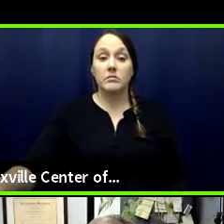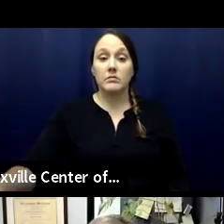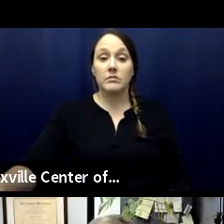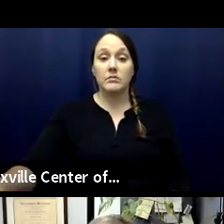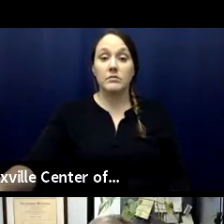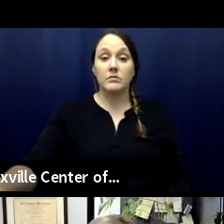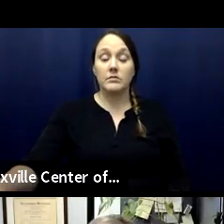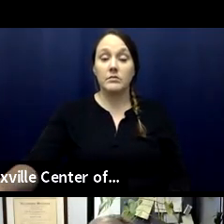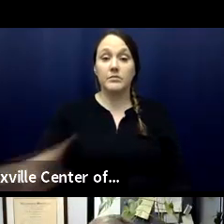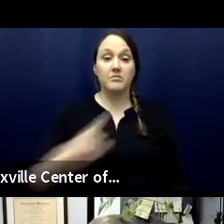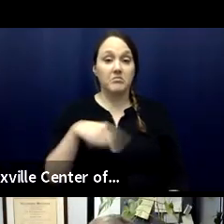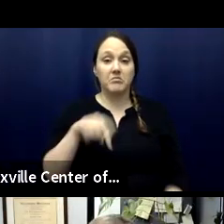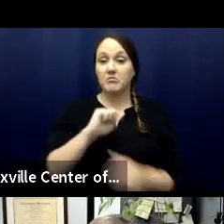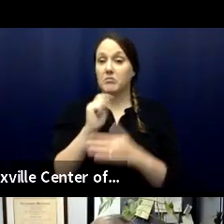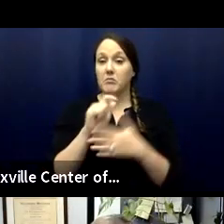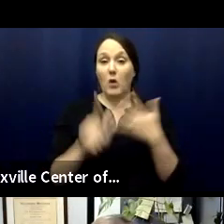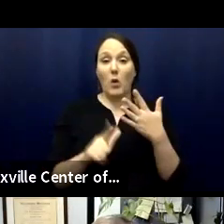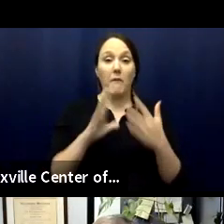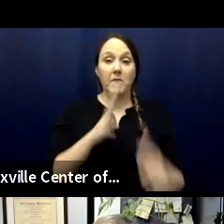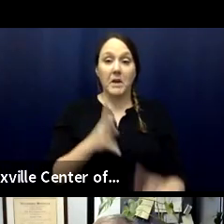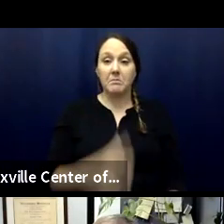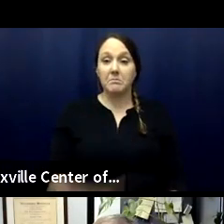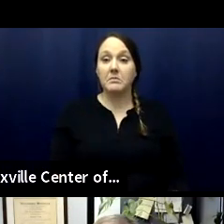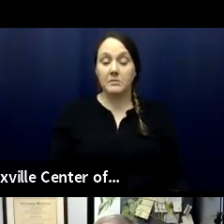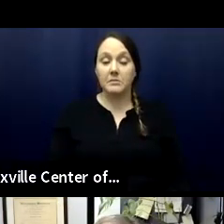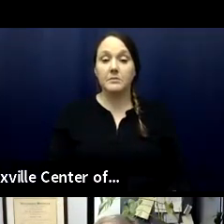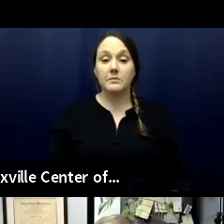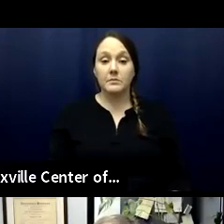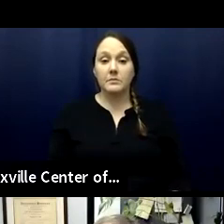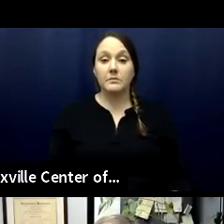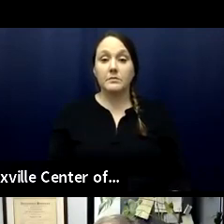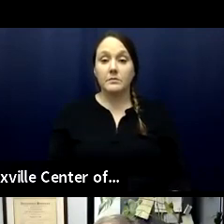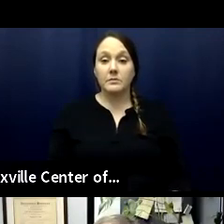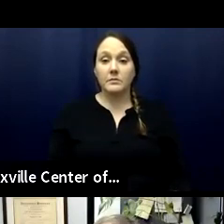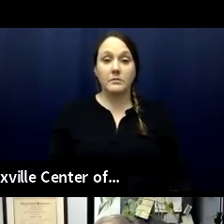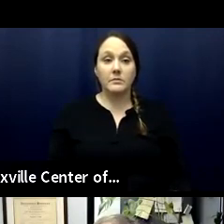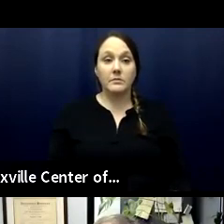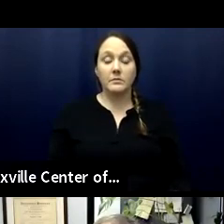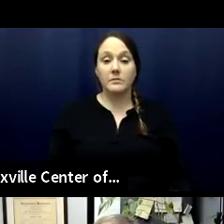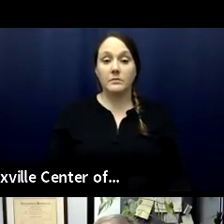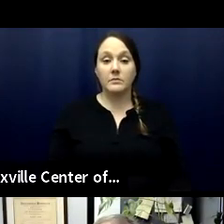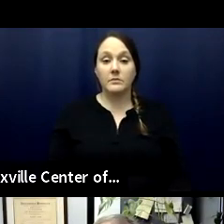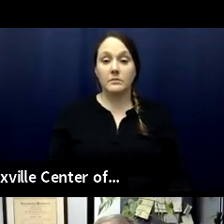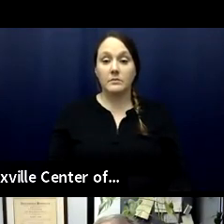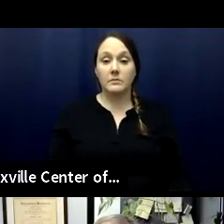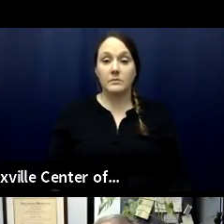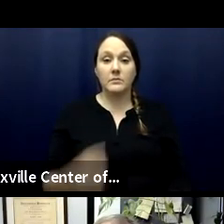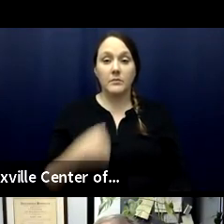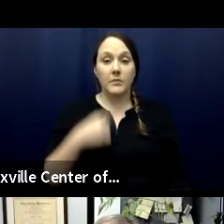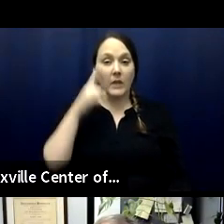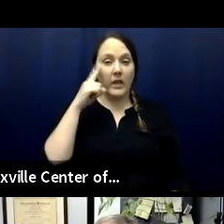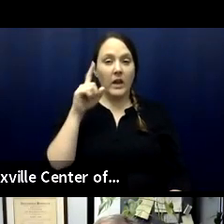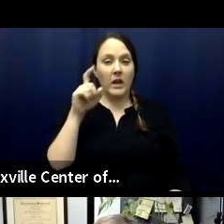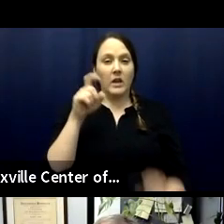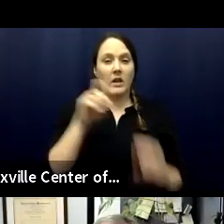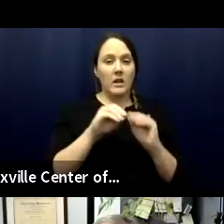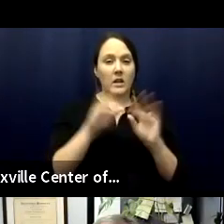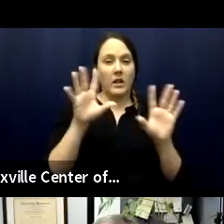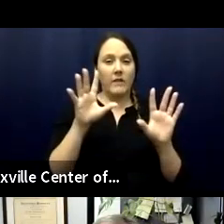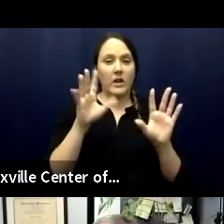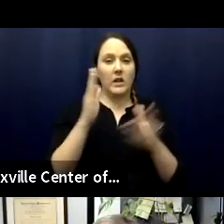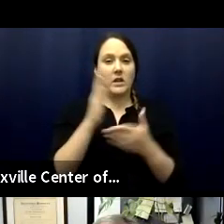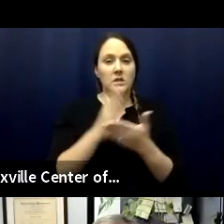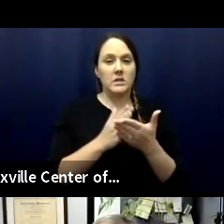Those are all fine with me. Okay. Mr. I think just to clear, I think just to clarify, there's a few that say that it would